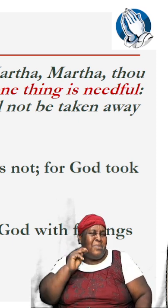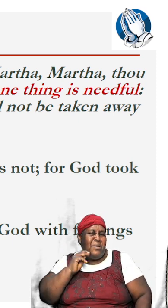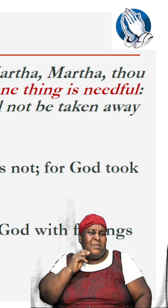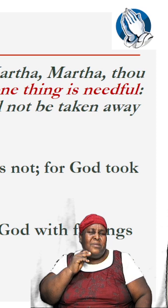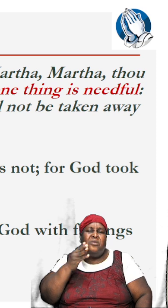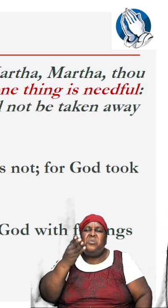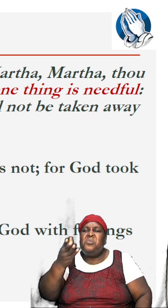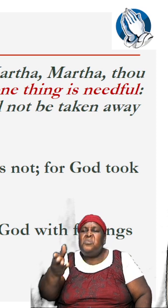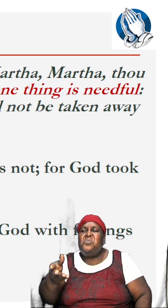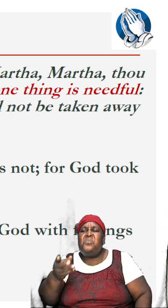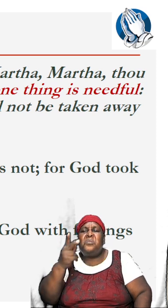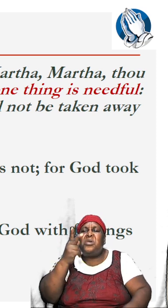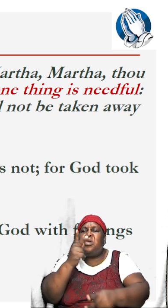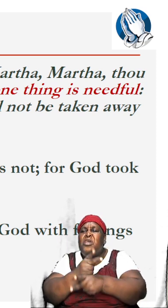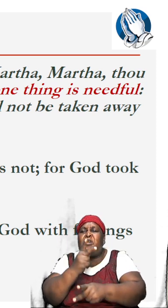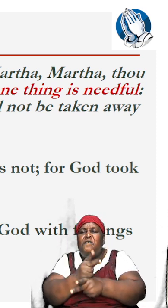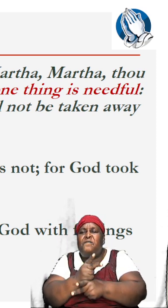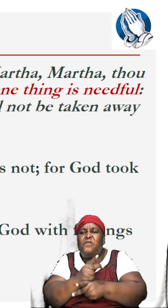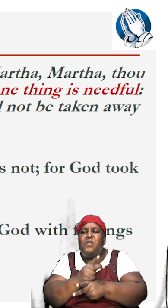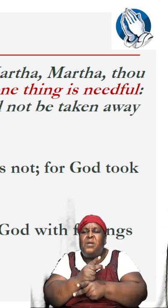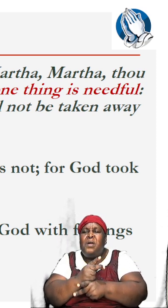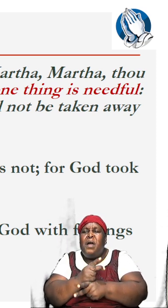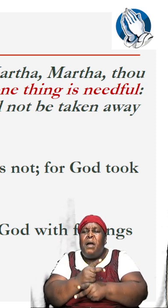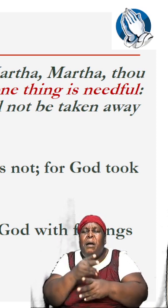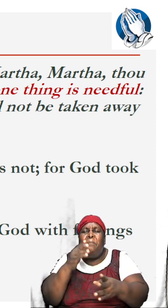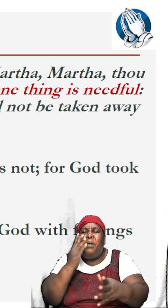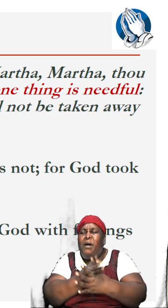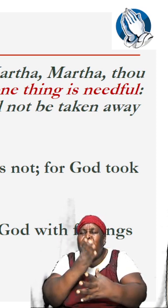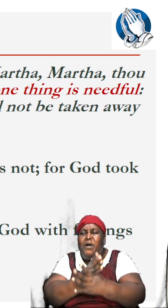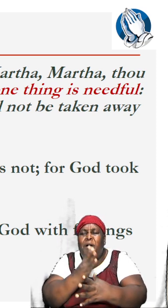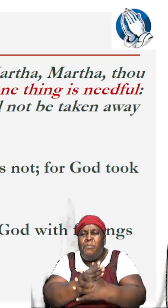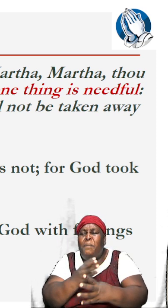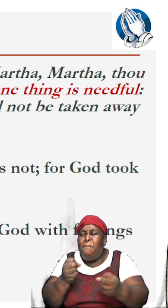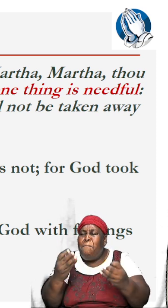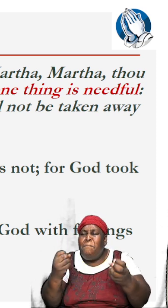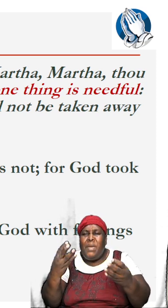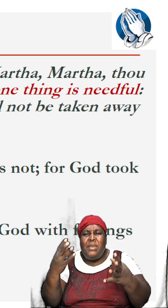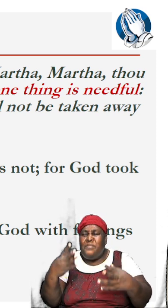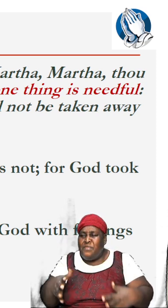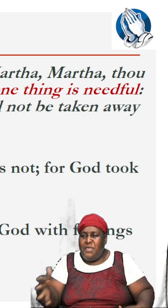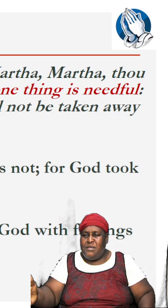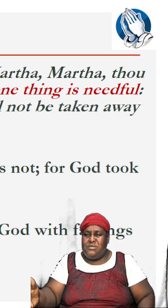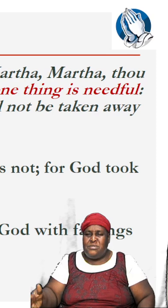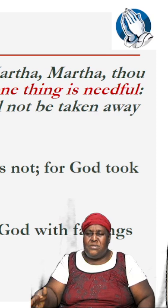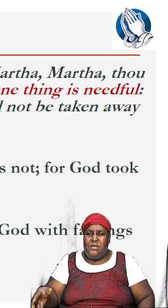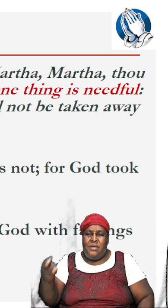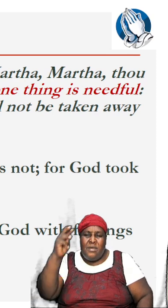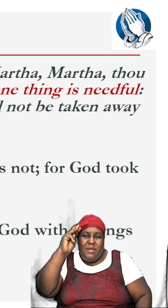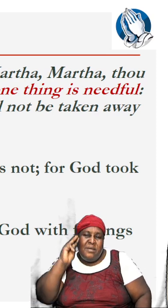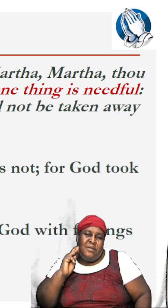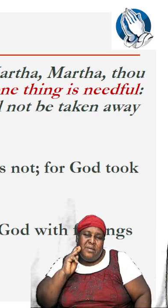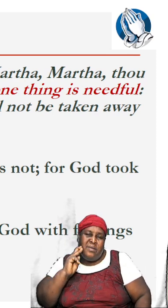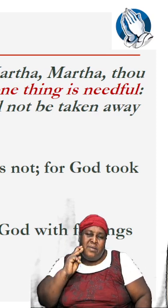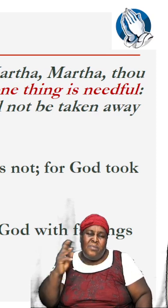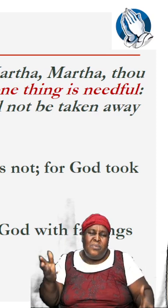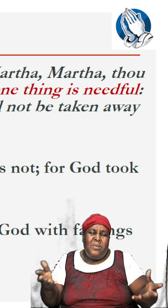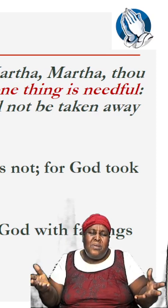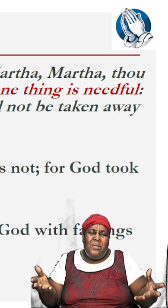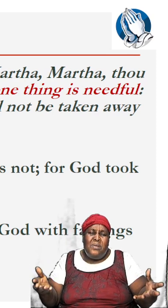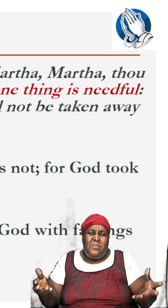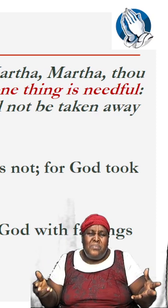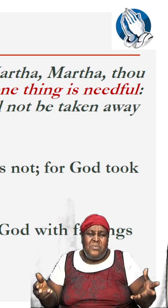thou art careful and troubled about many things. Martha was worried about what was taking place. You